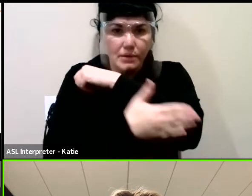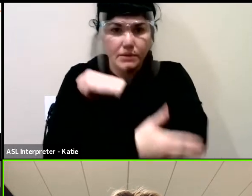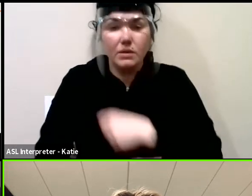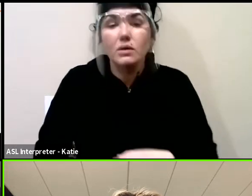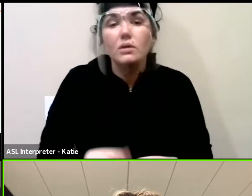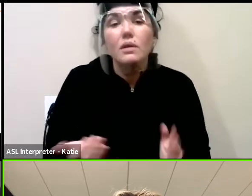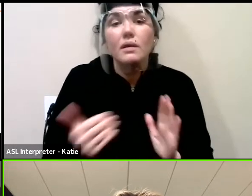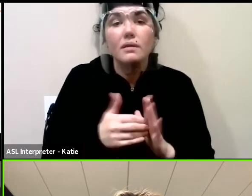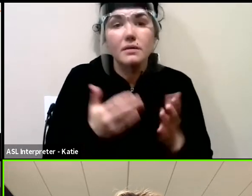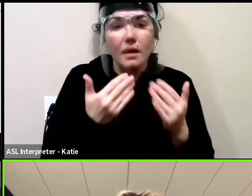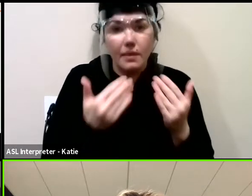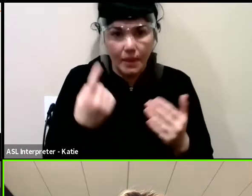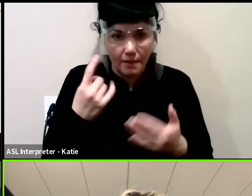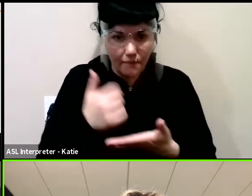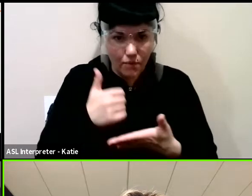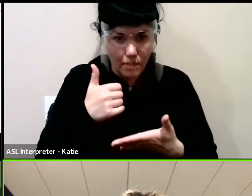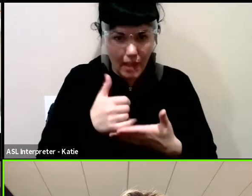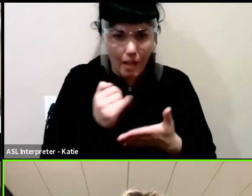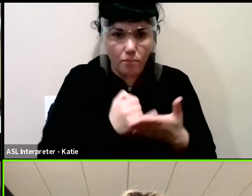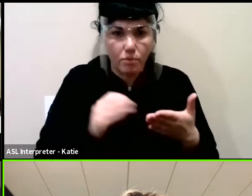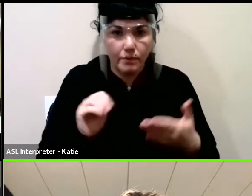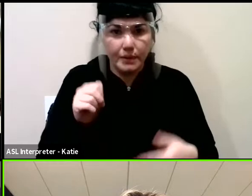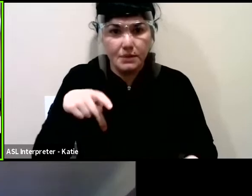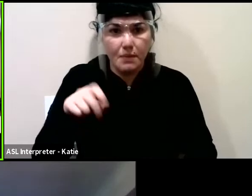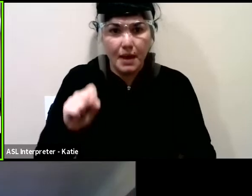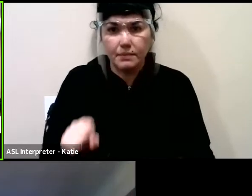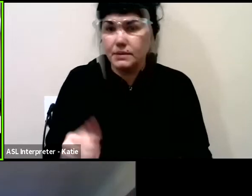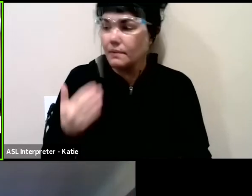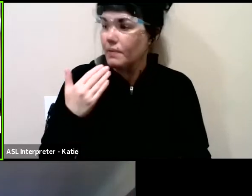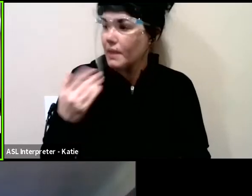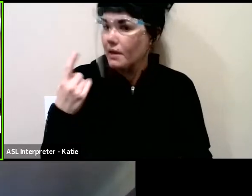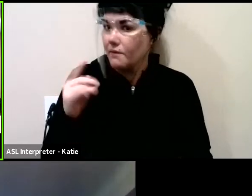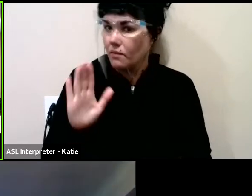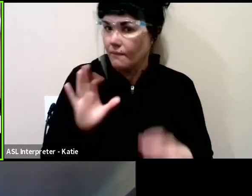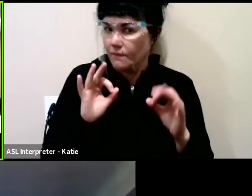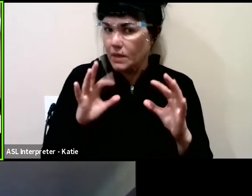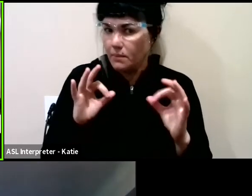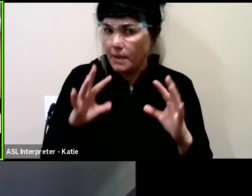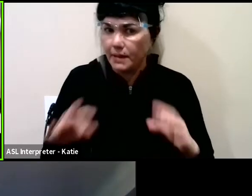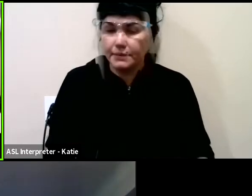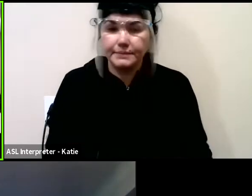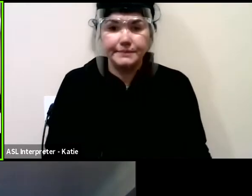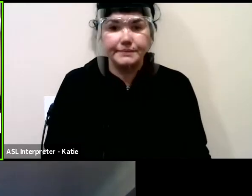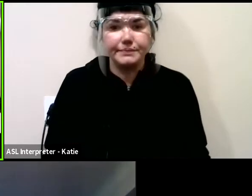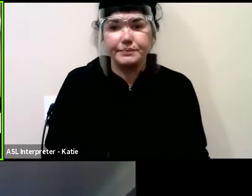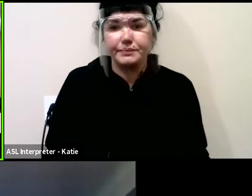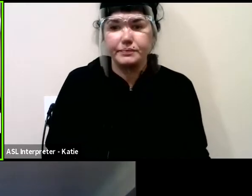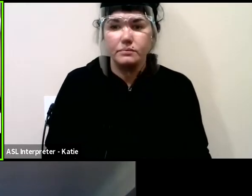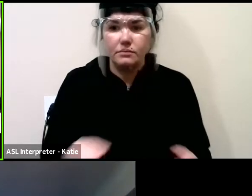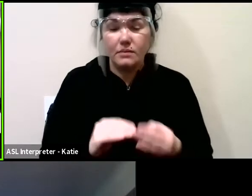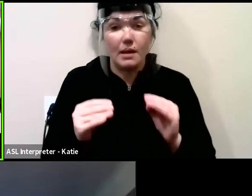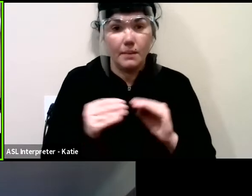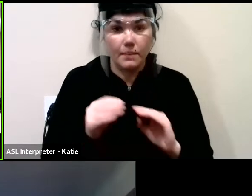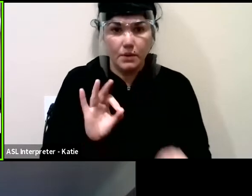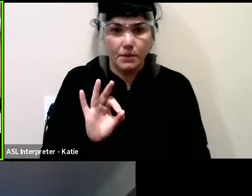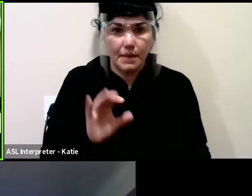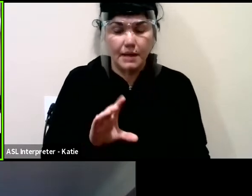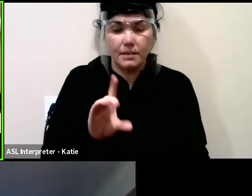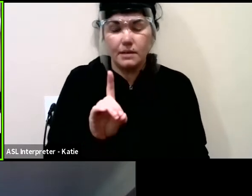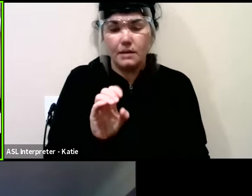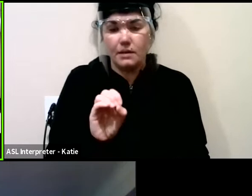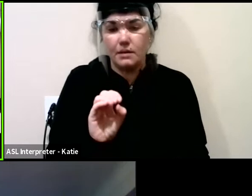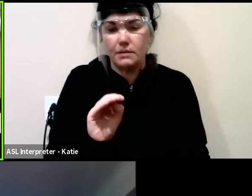help with these maps thank you for that feedback next in line is number nine dominique